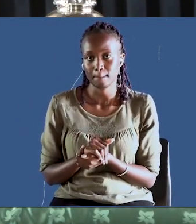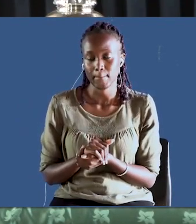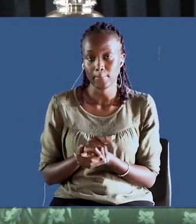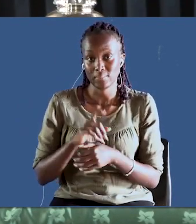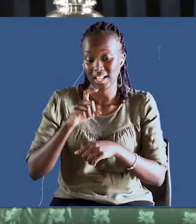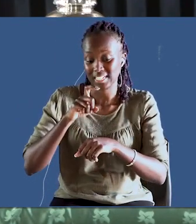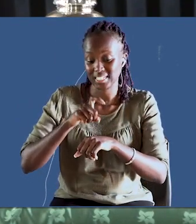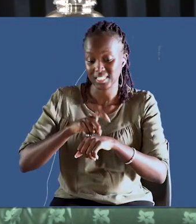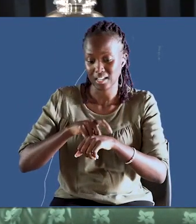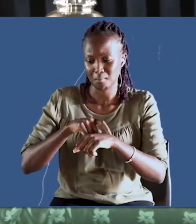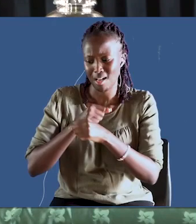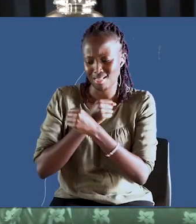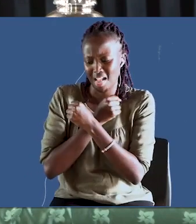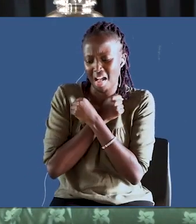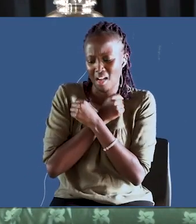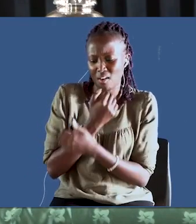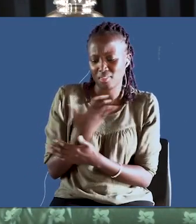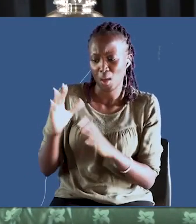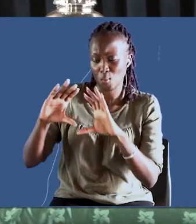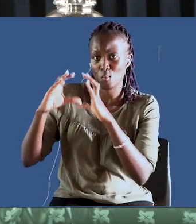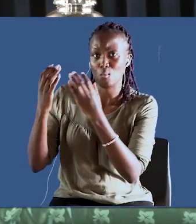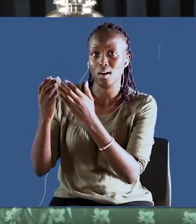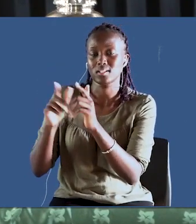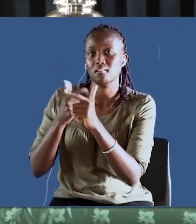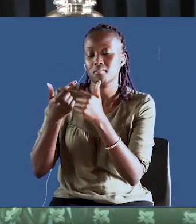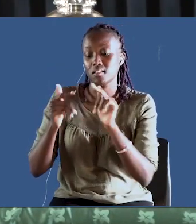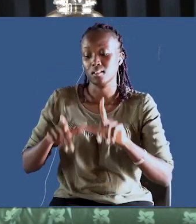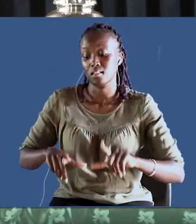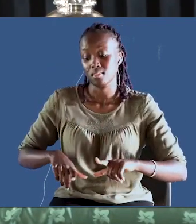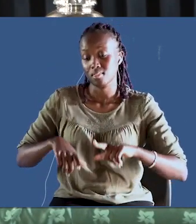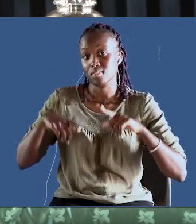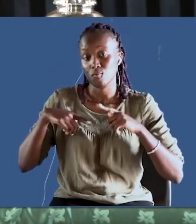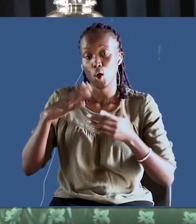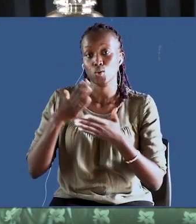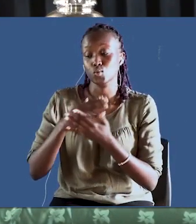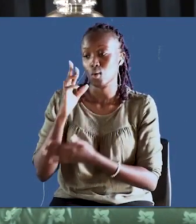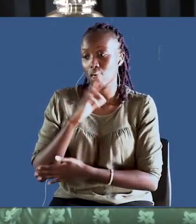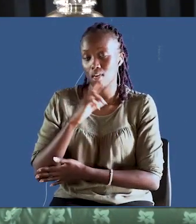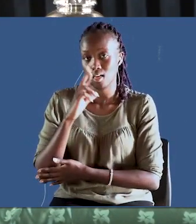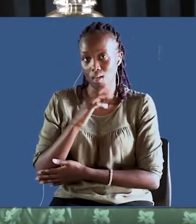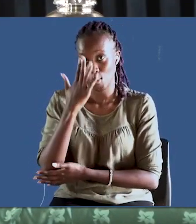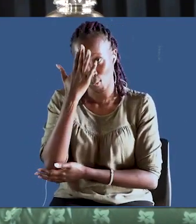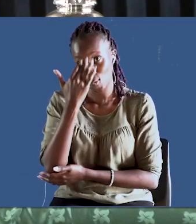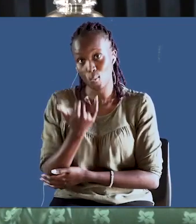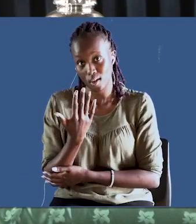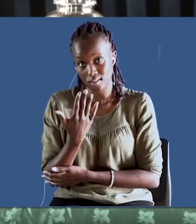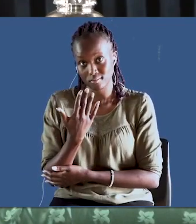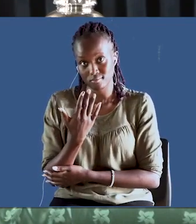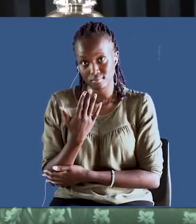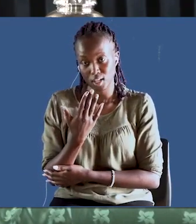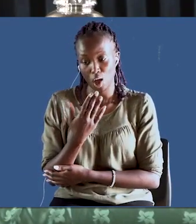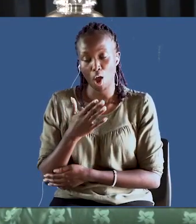When we love the things of this world, then our lives are in trouble because God